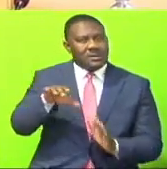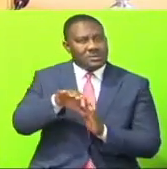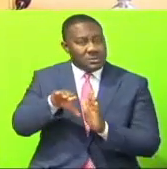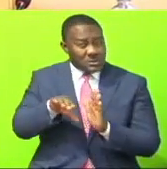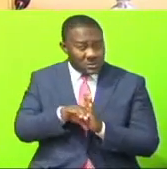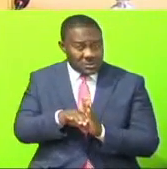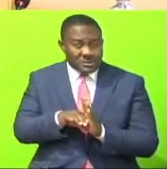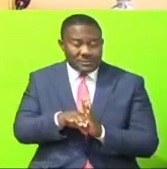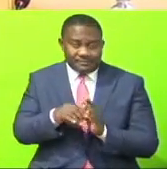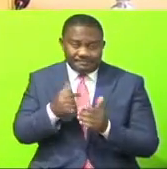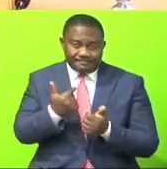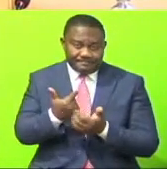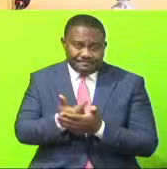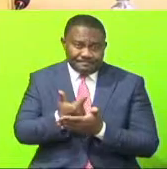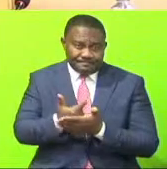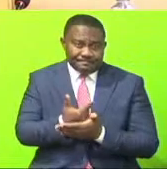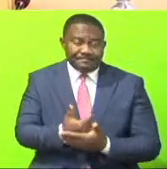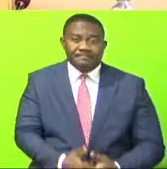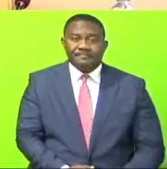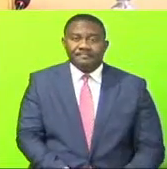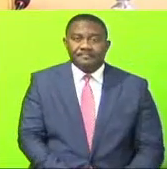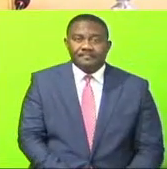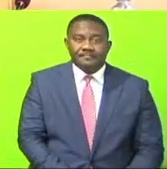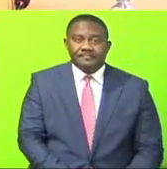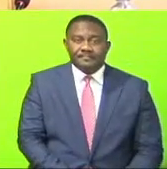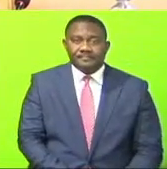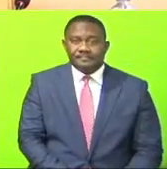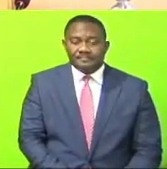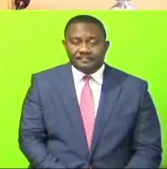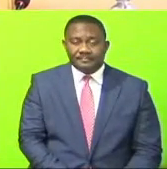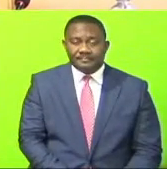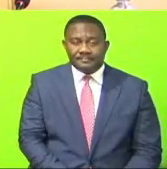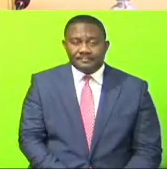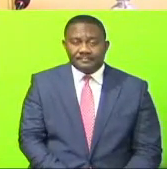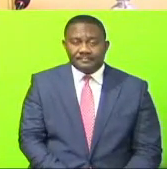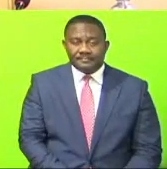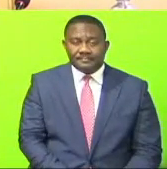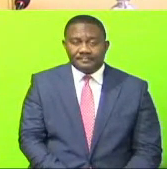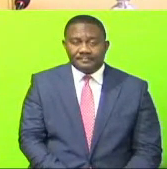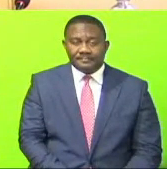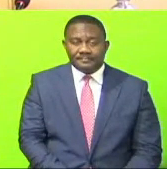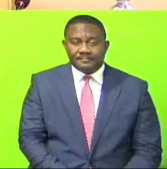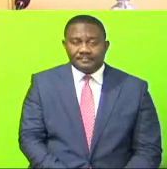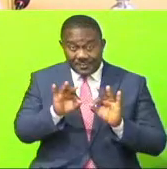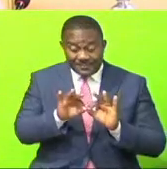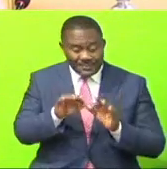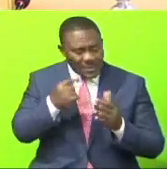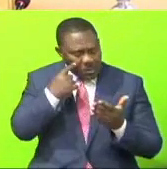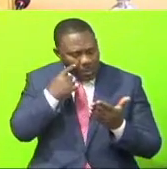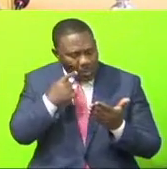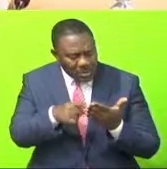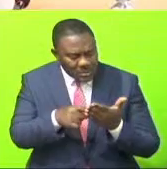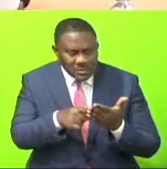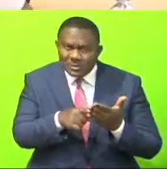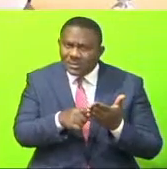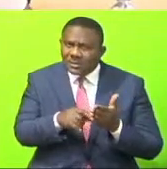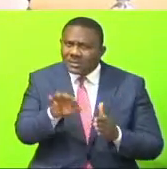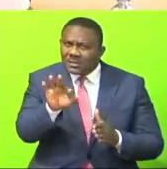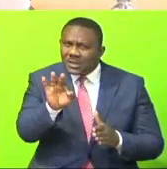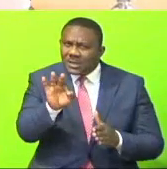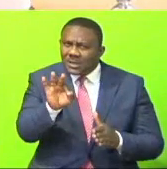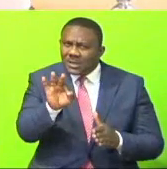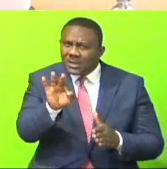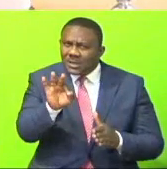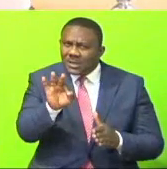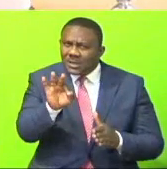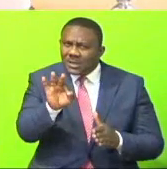Ghana. Mr. Speaker, it is important for us to look at what Article 97, G